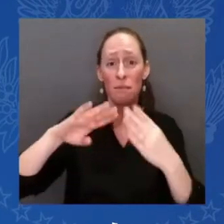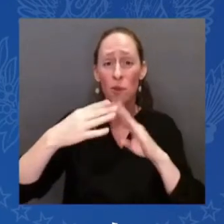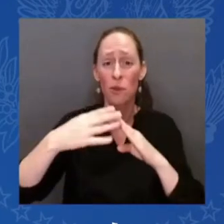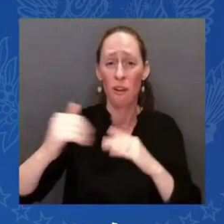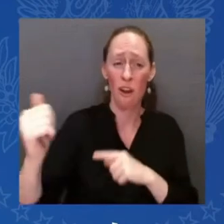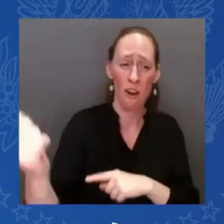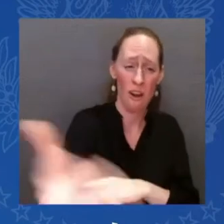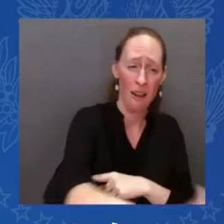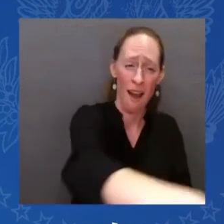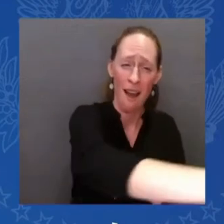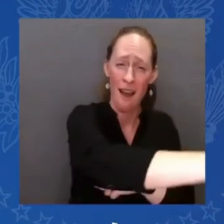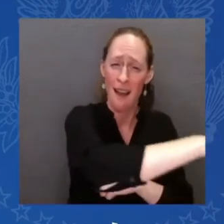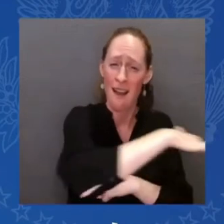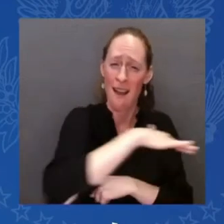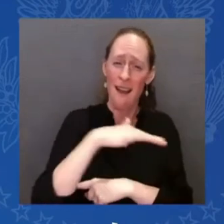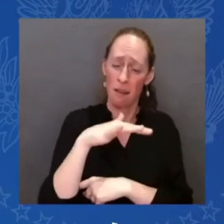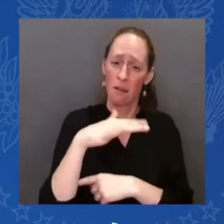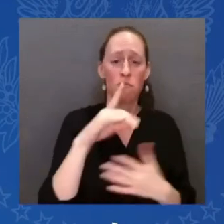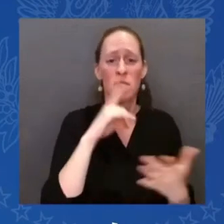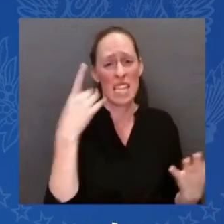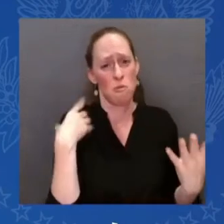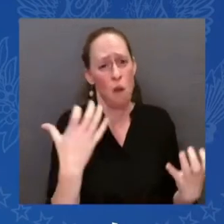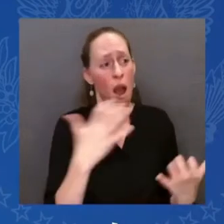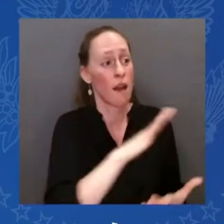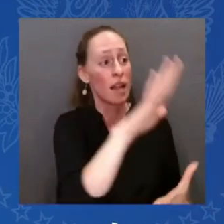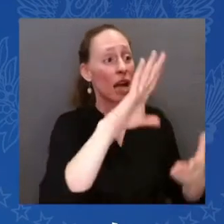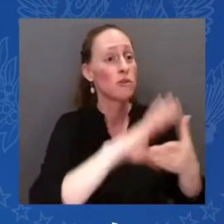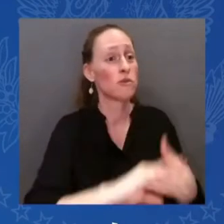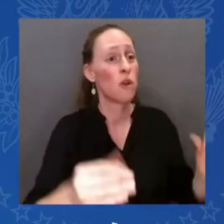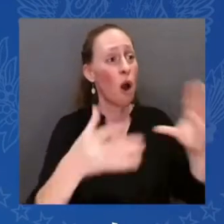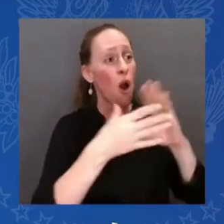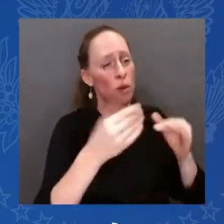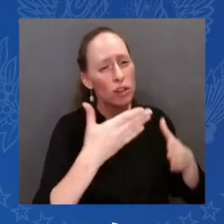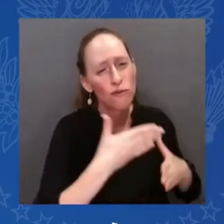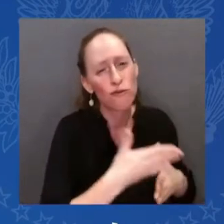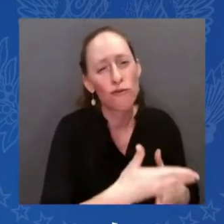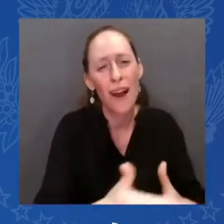y'all tonight at the People's House.